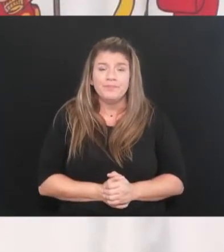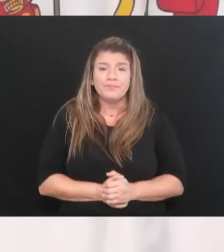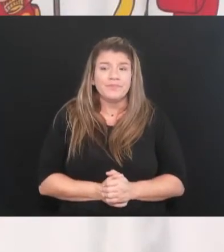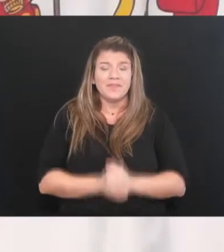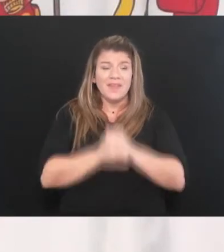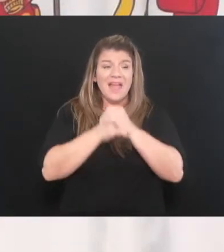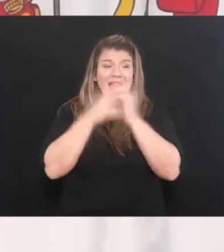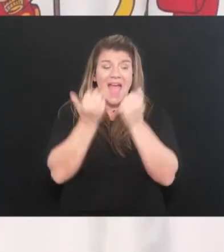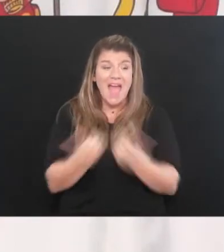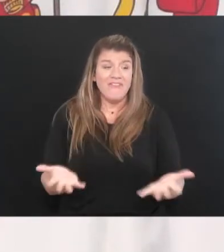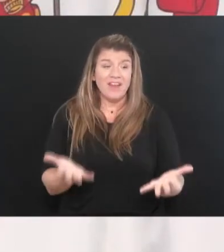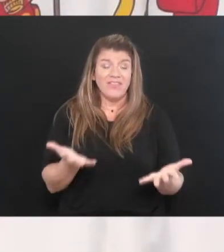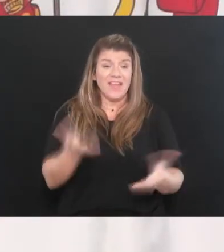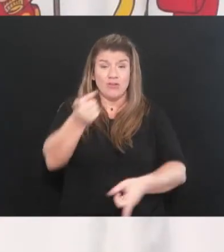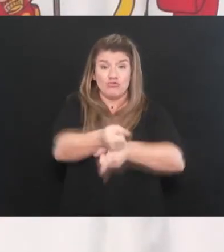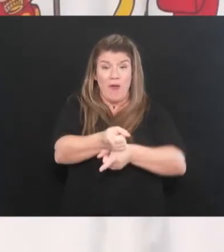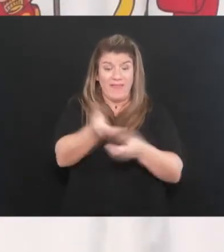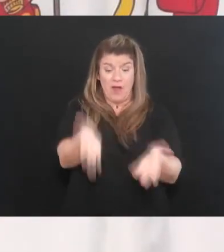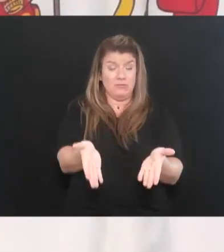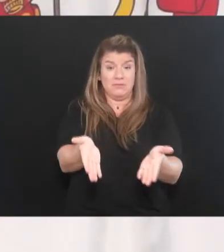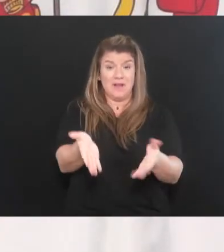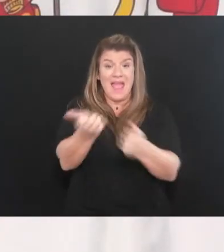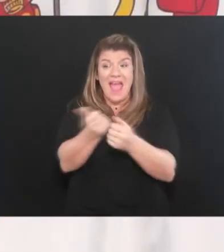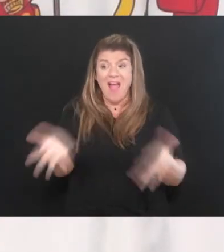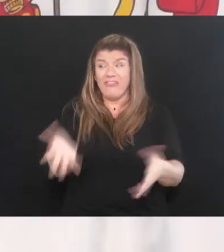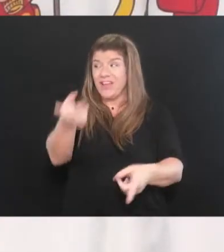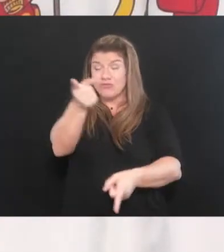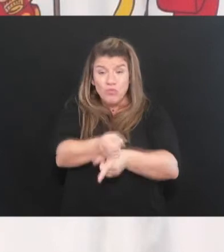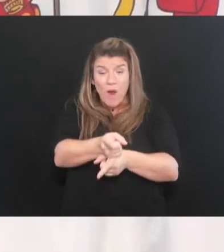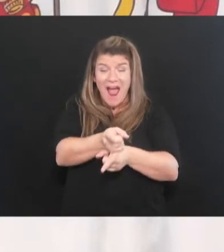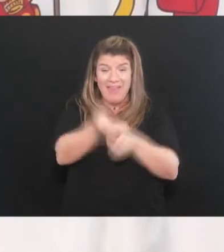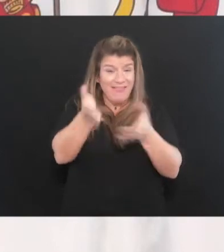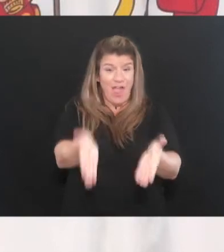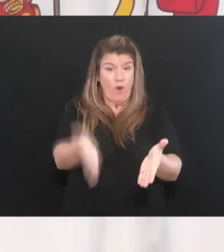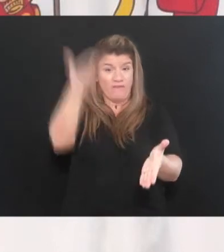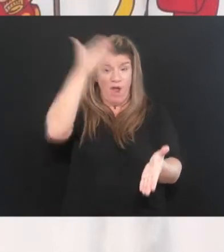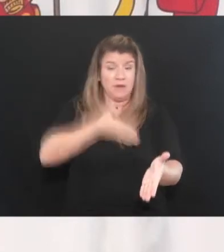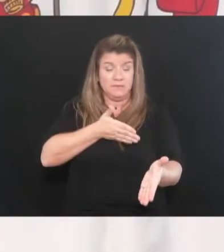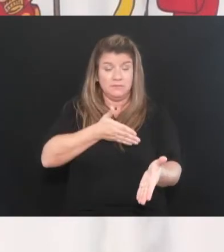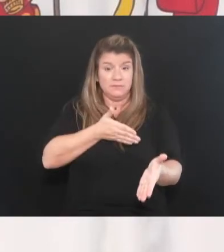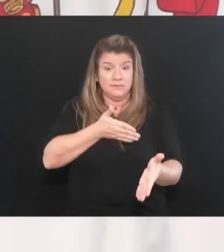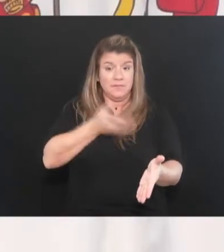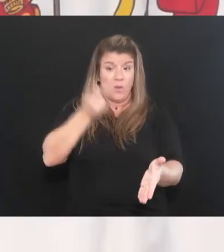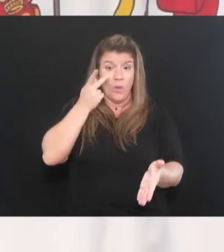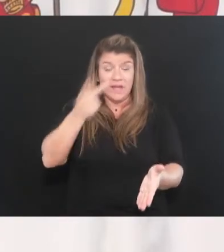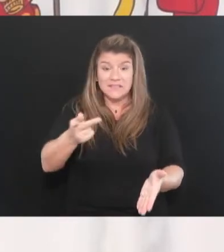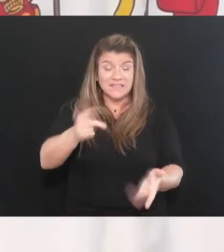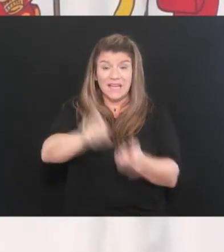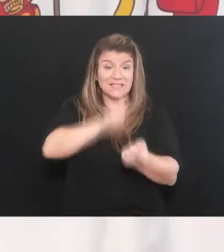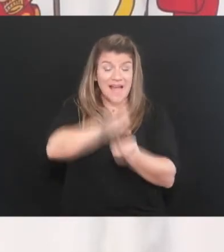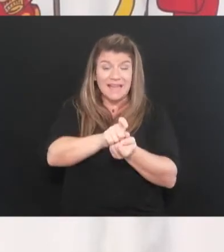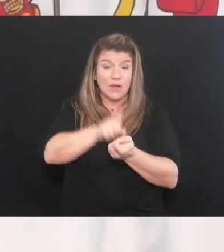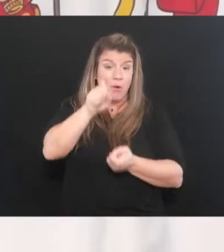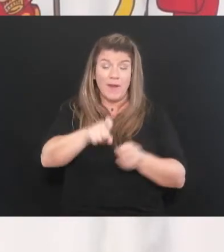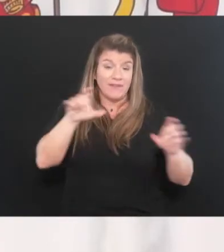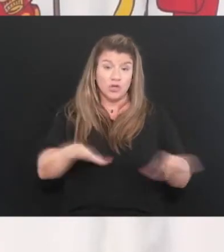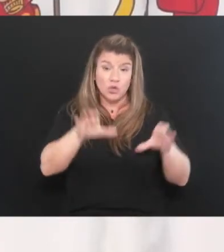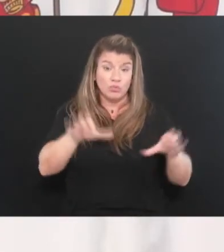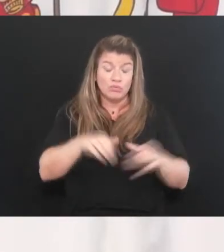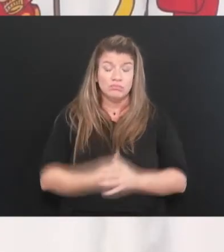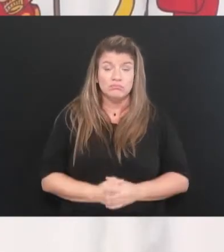Everything is right in front of us. Everything is right dead in front of us, exactly what we should be doing. And